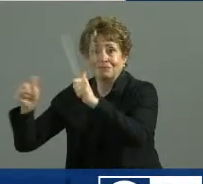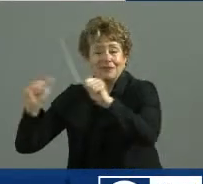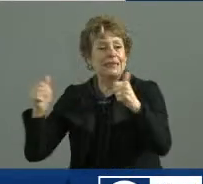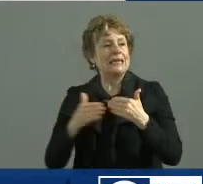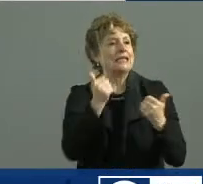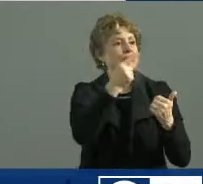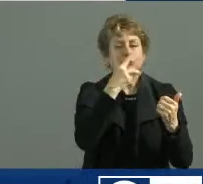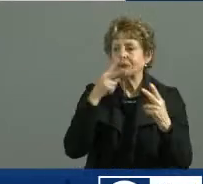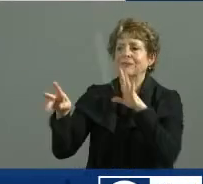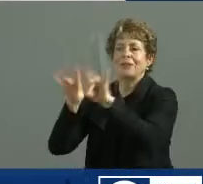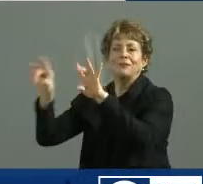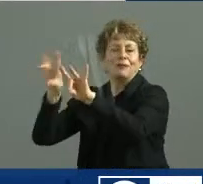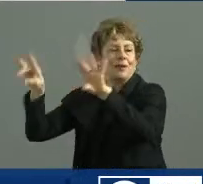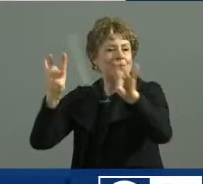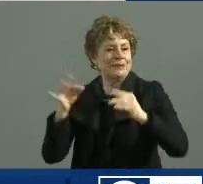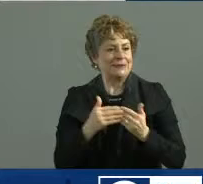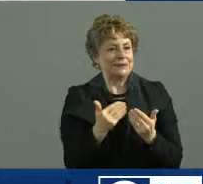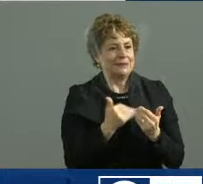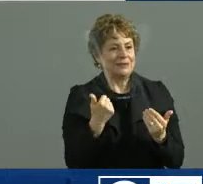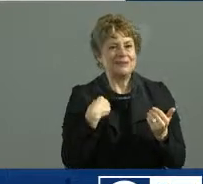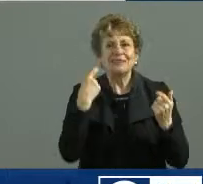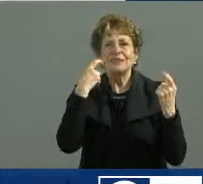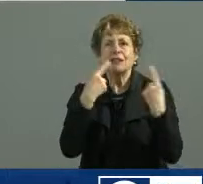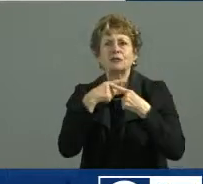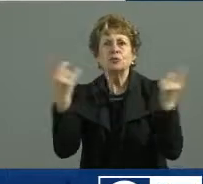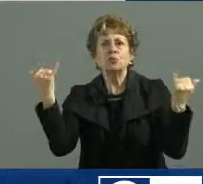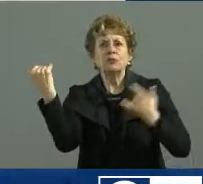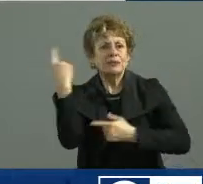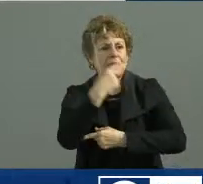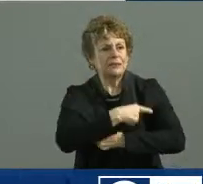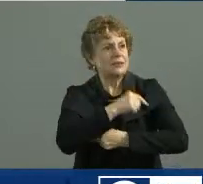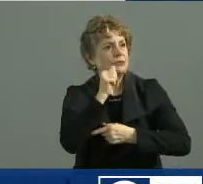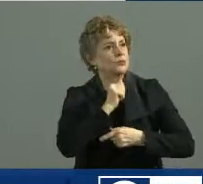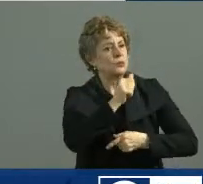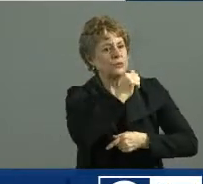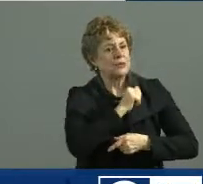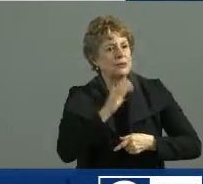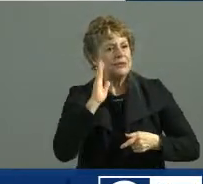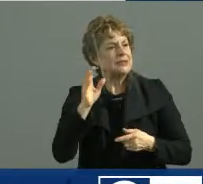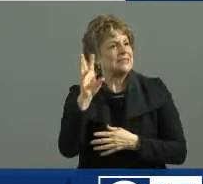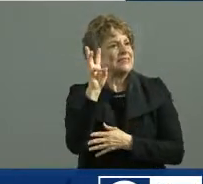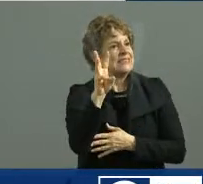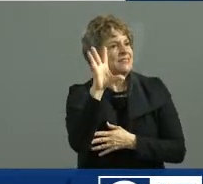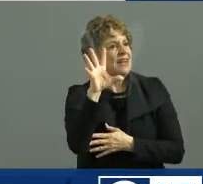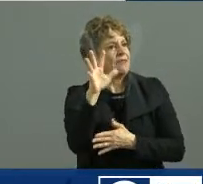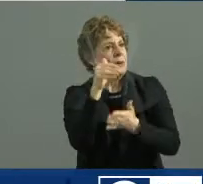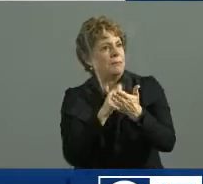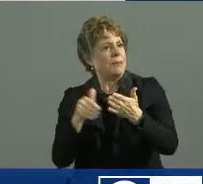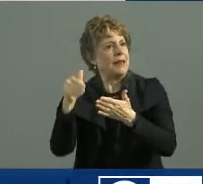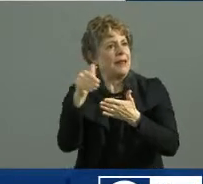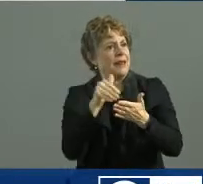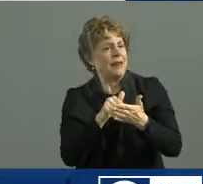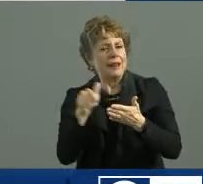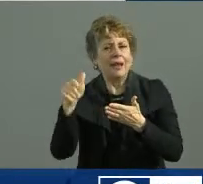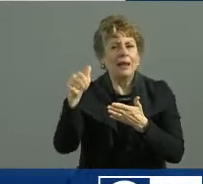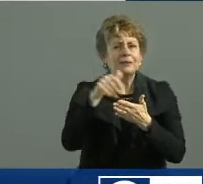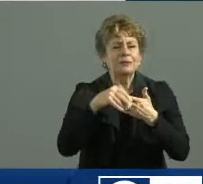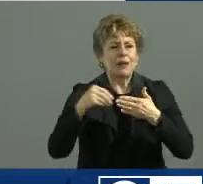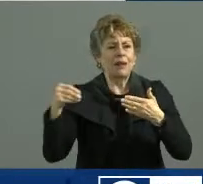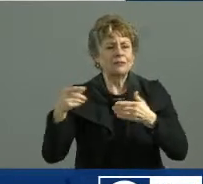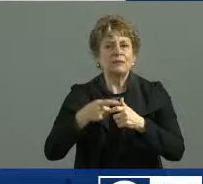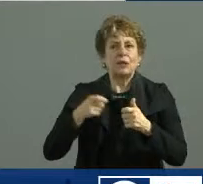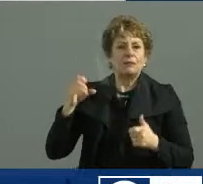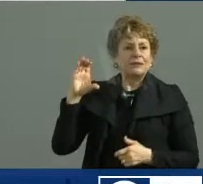We also announced this morning that Arizona is going to receive $65 million from the Centers for Disease Control and Prevention for